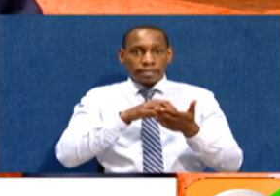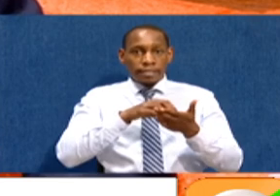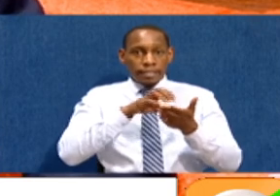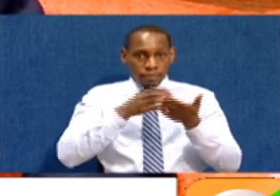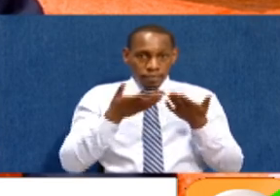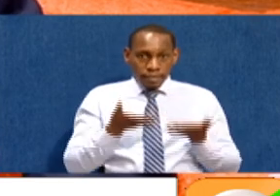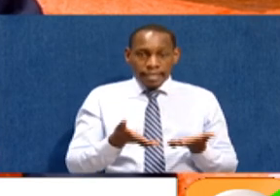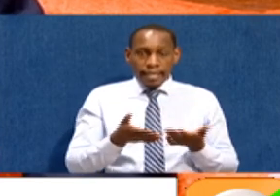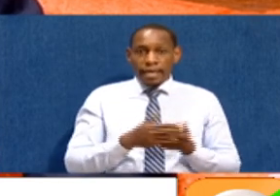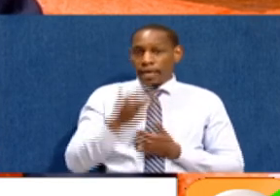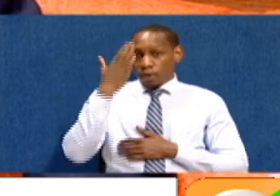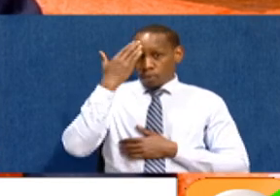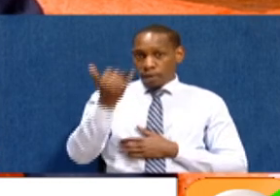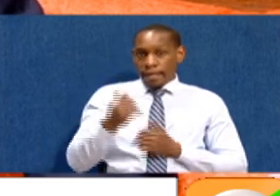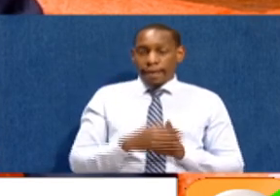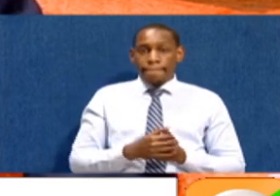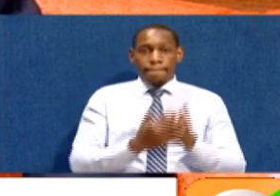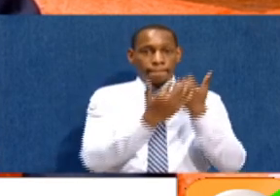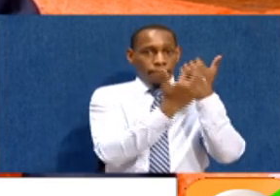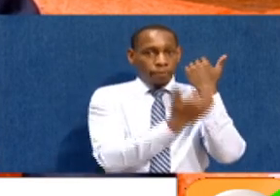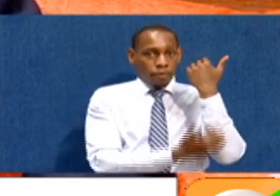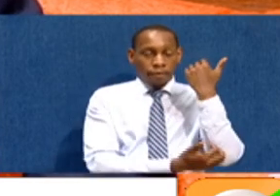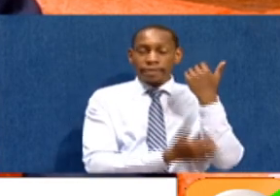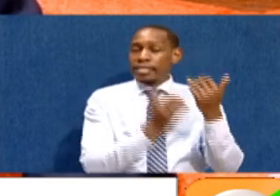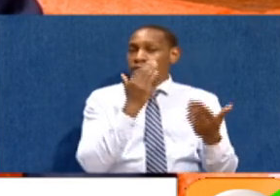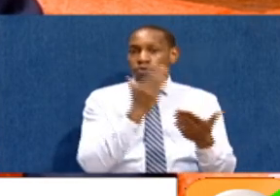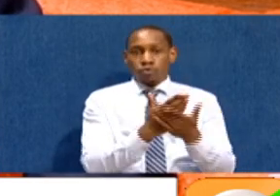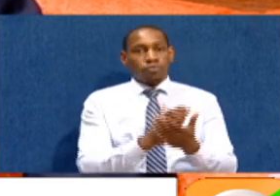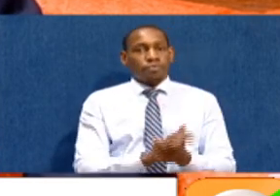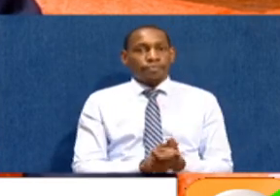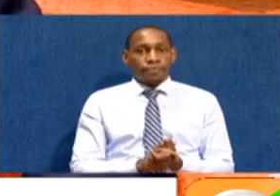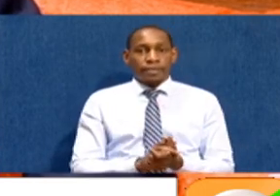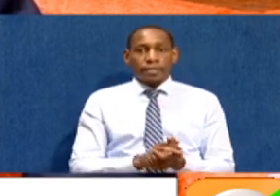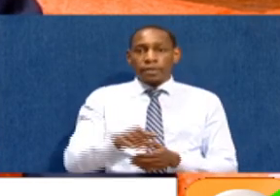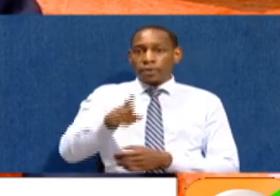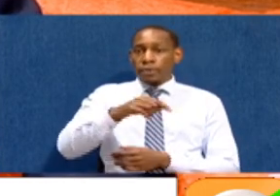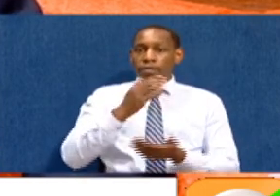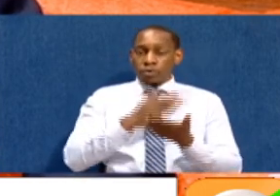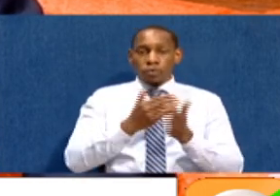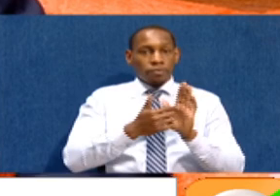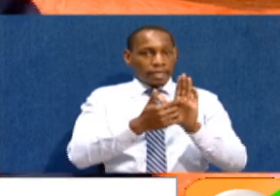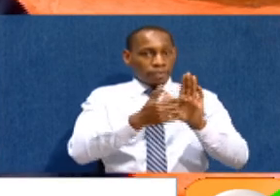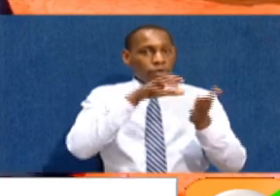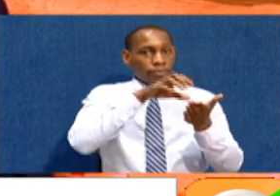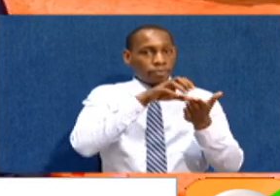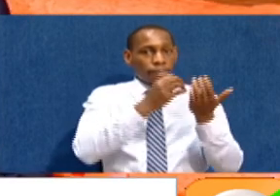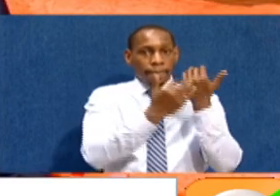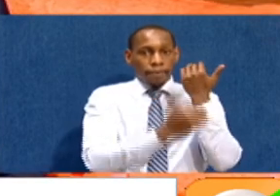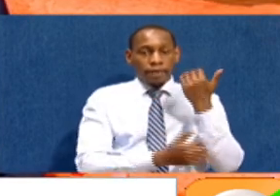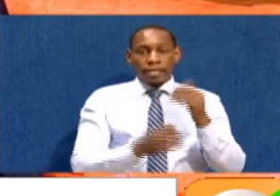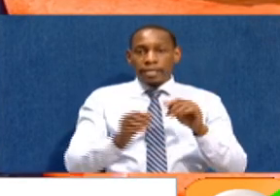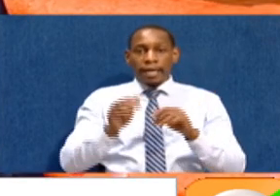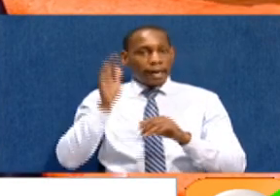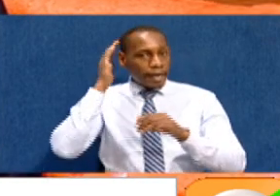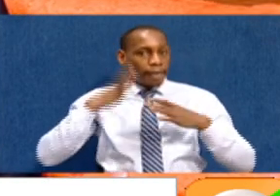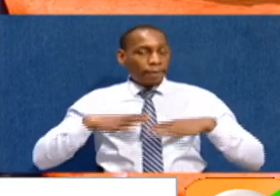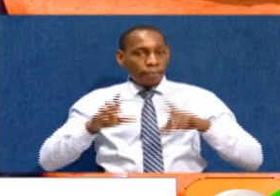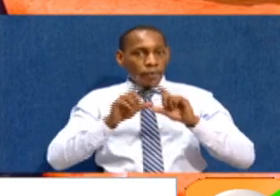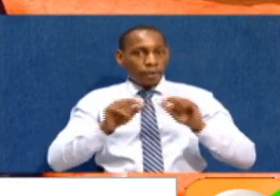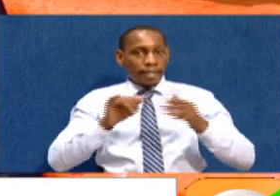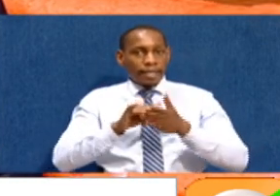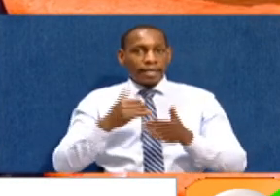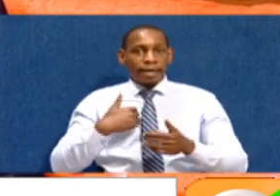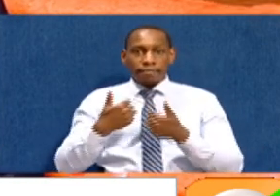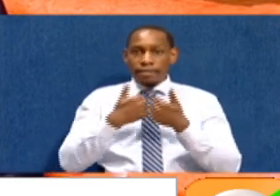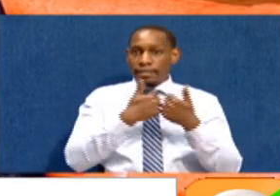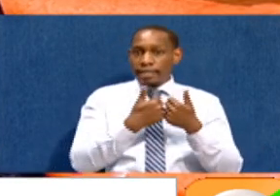here, because poverty is real. Let us talk about it. We have heard people saying that the challenge in